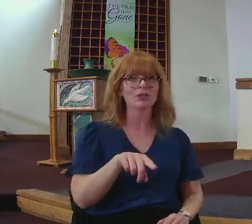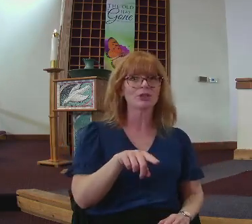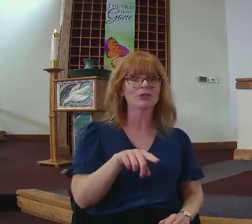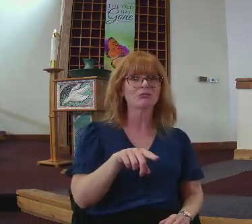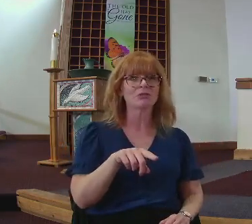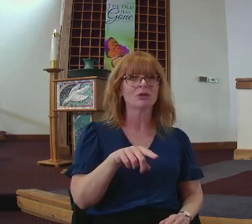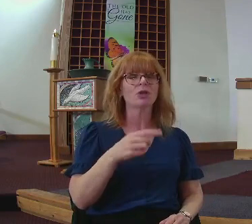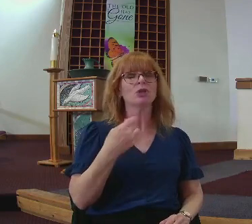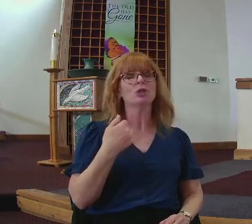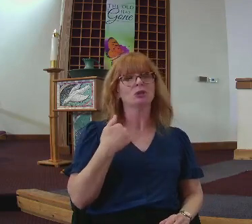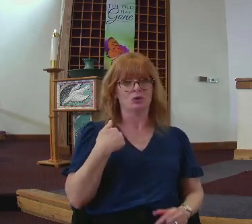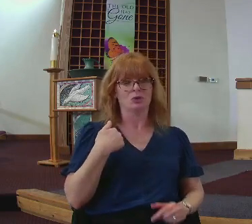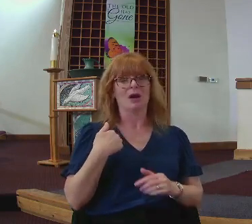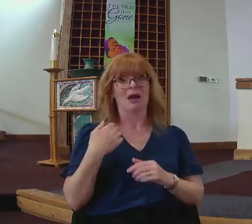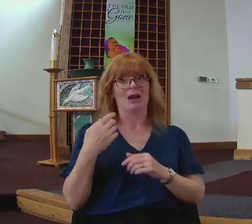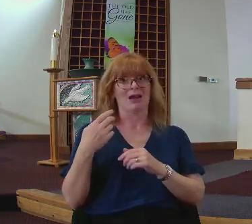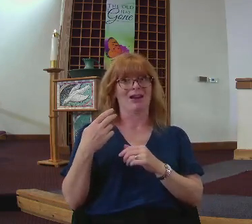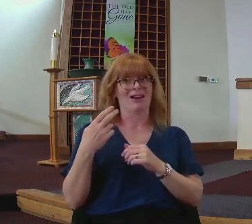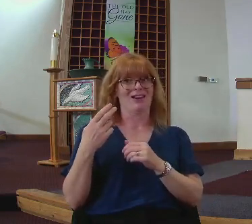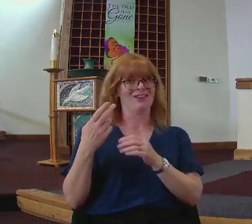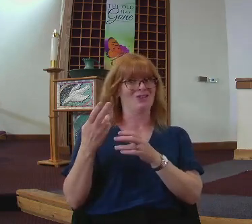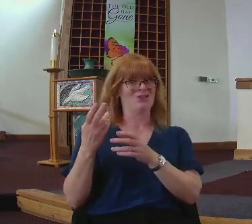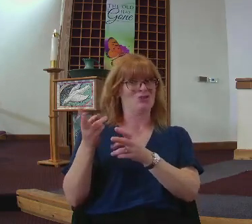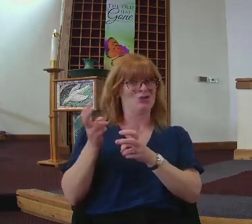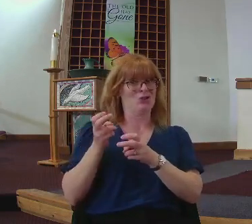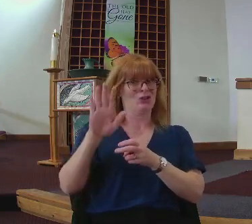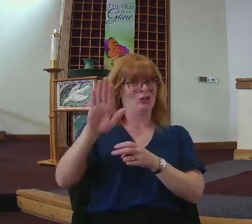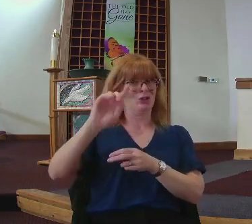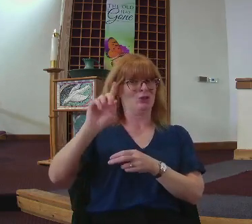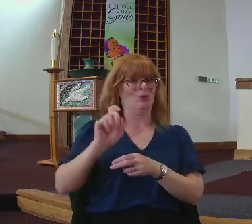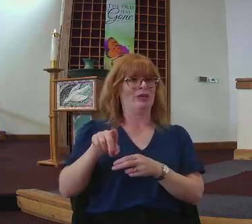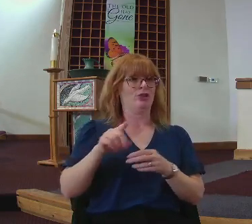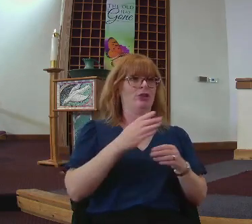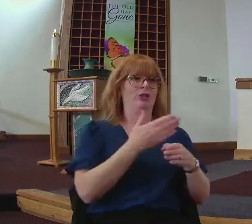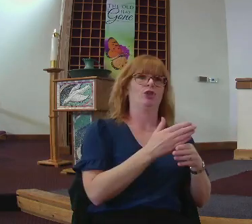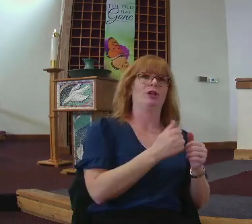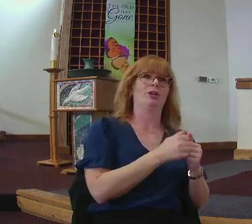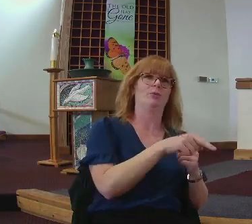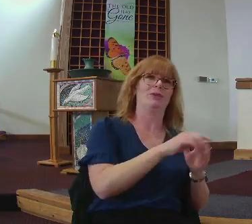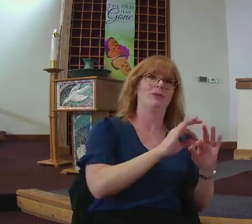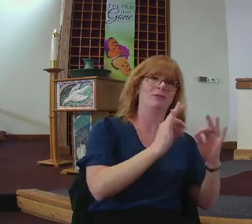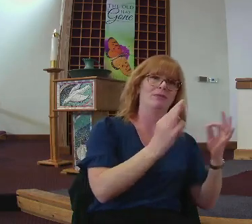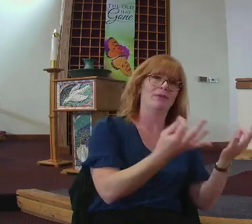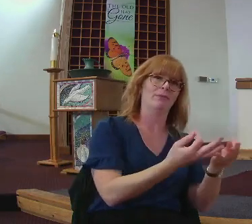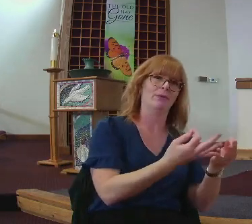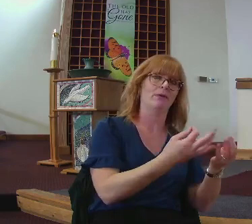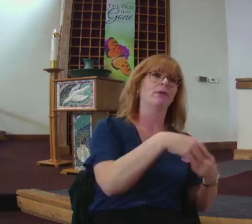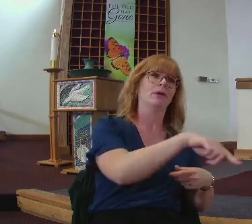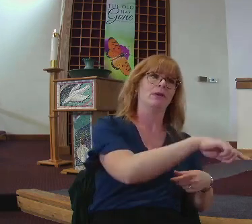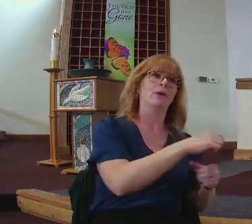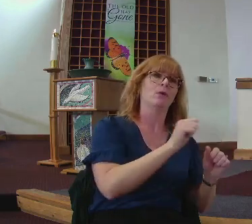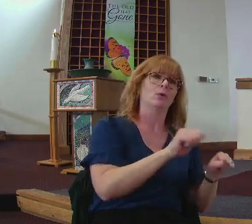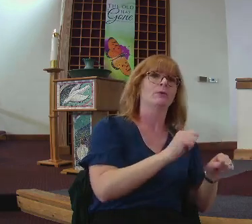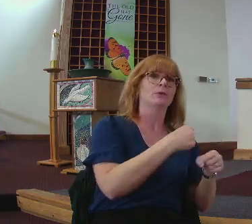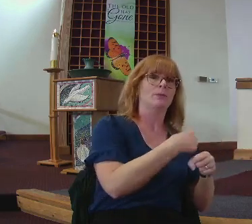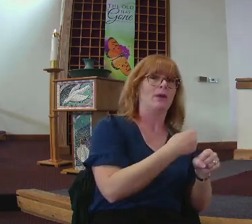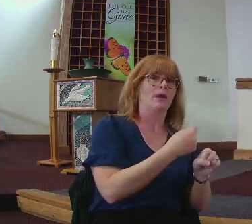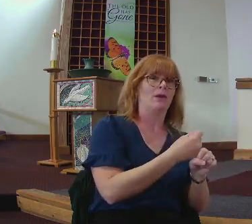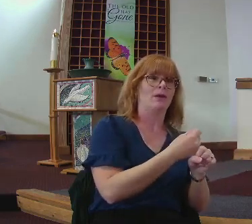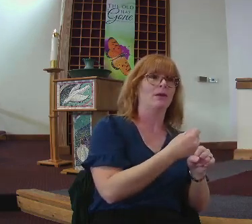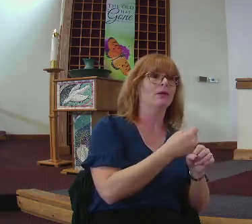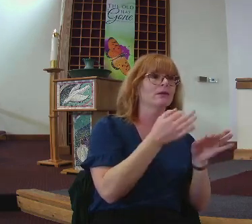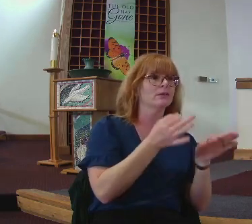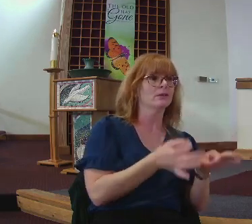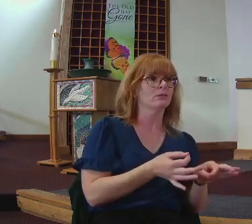that question with this family, and they made their decision. Is it okay to